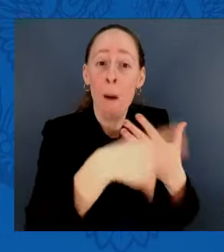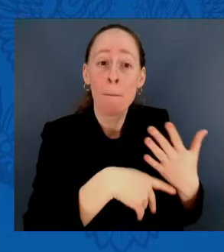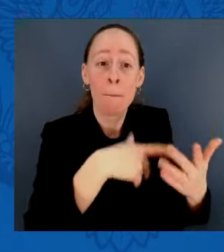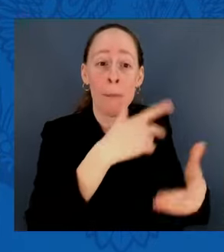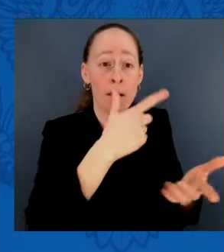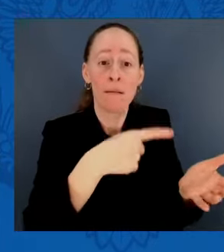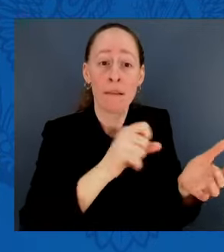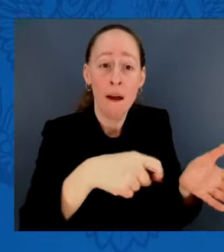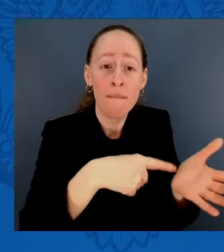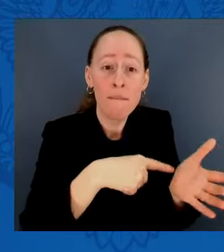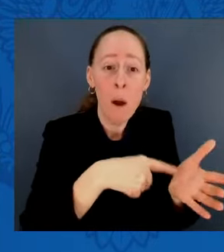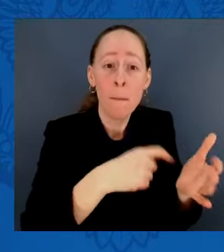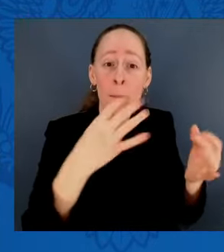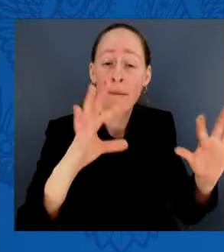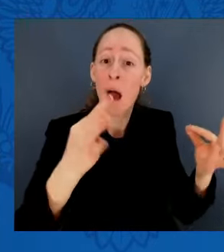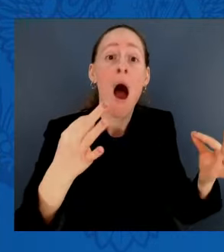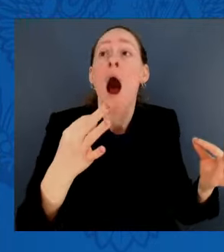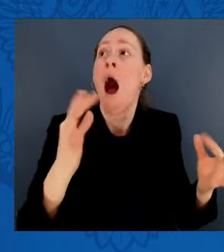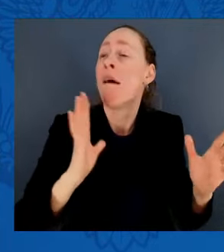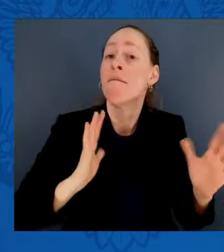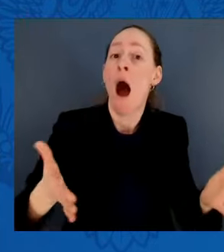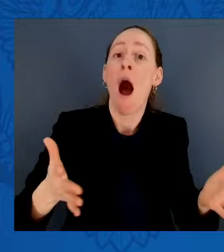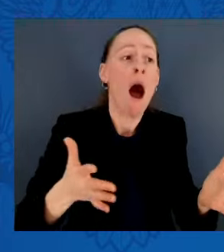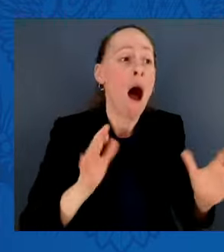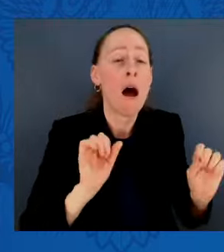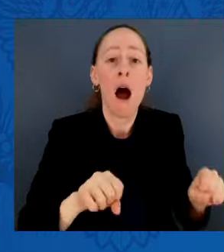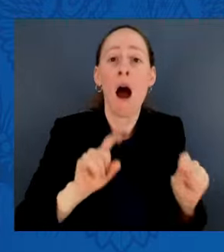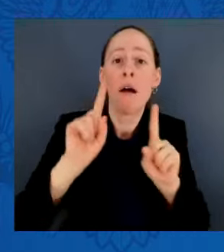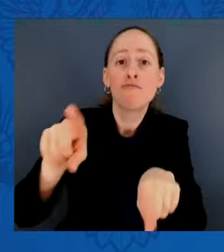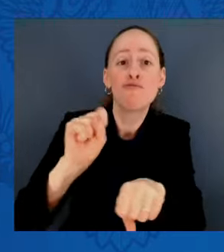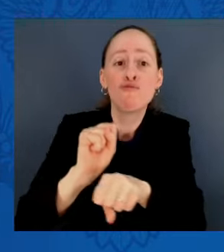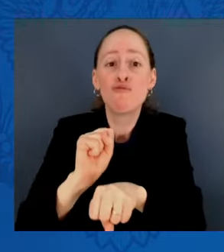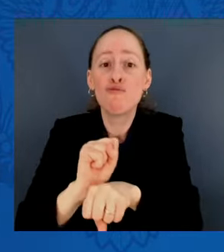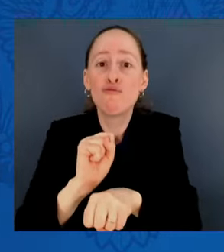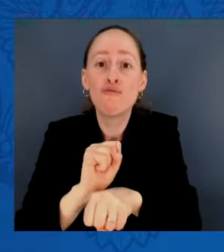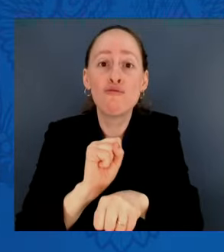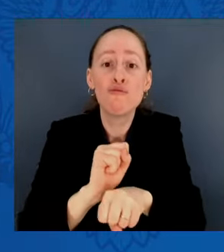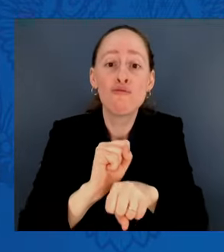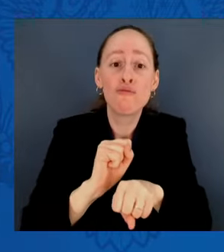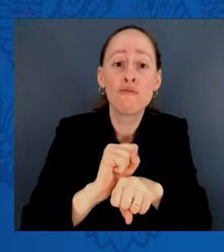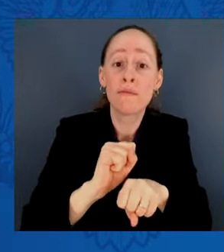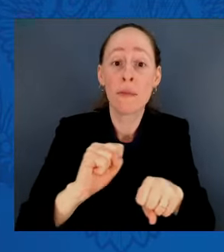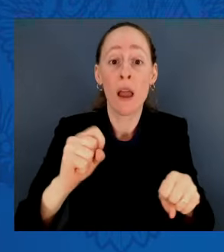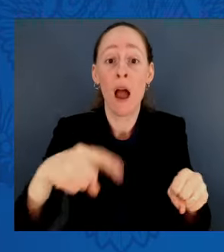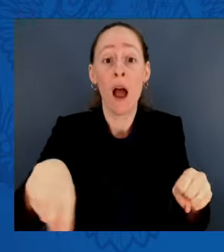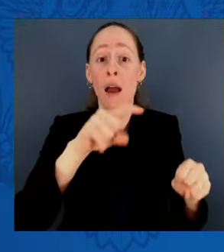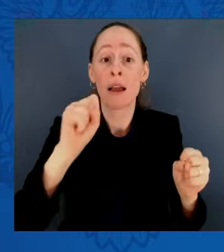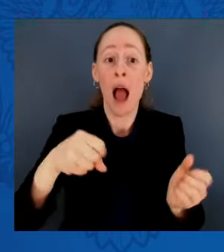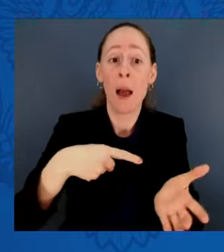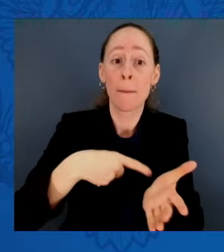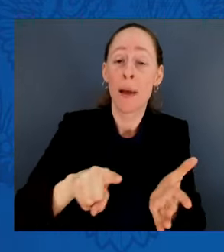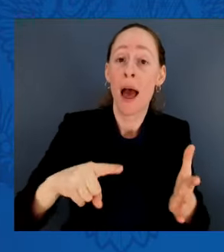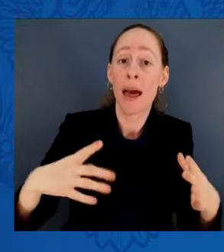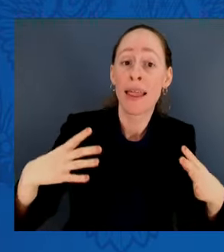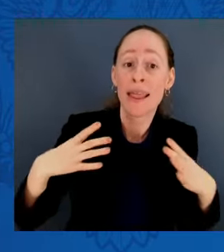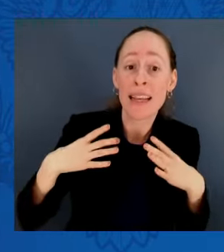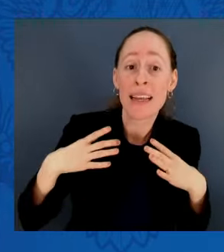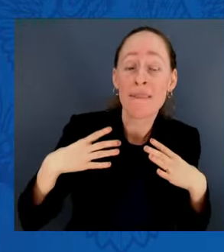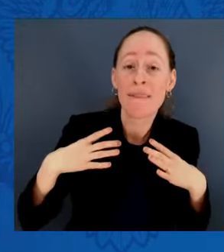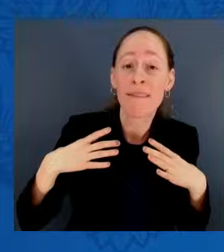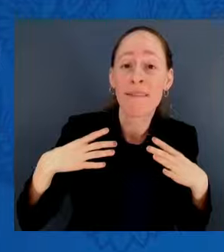economy. Imagine a future with paid leave, because no one should have to choose between working and taking care of their sick family